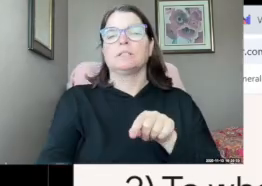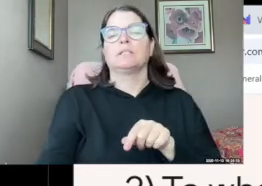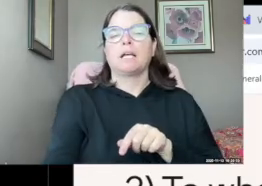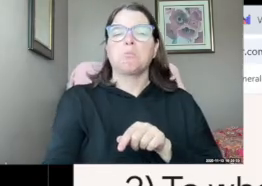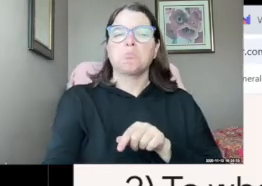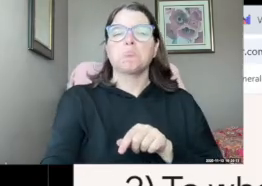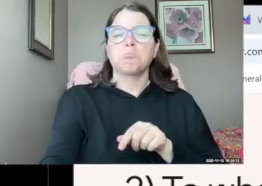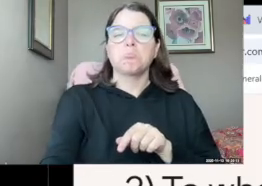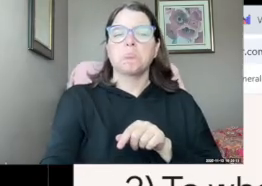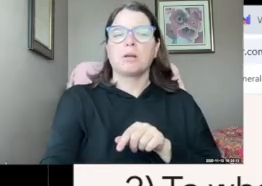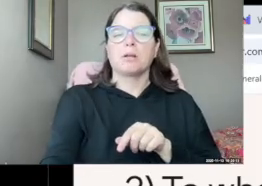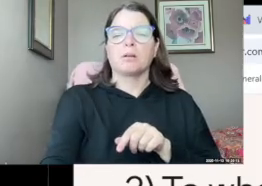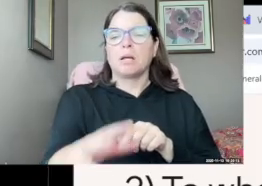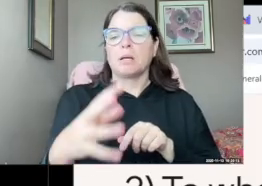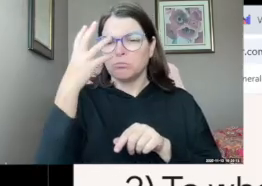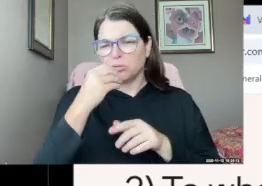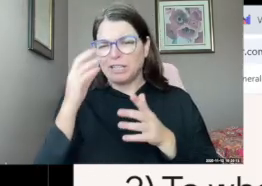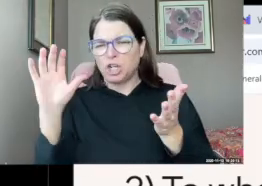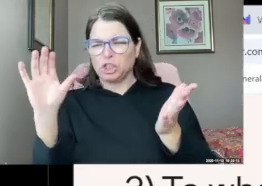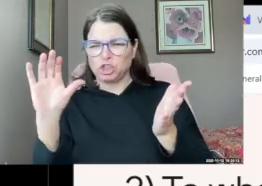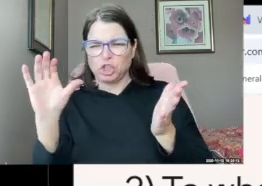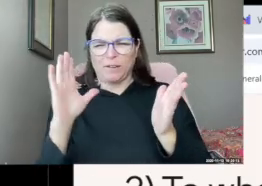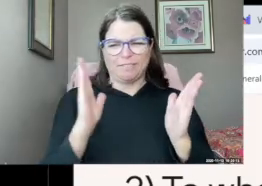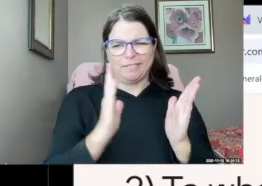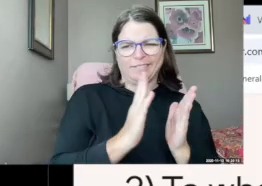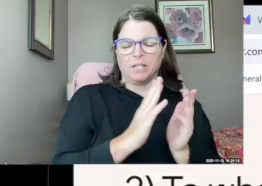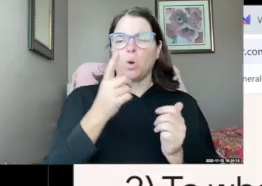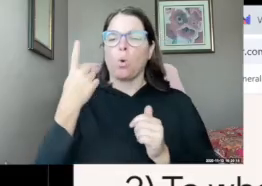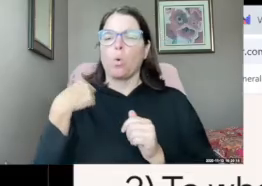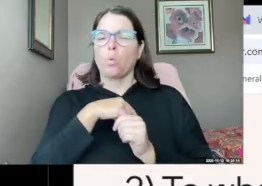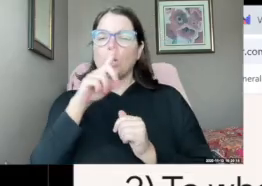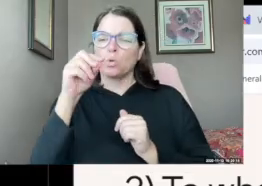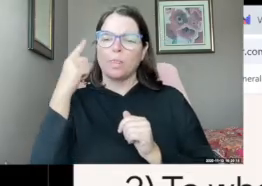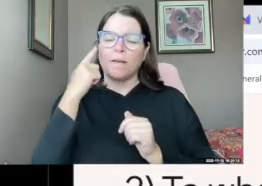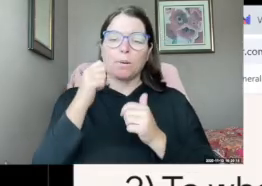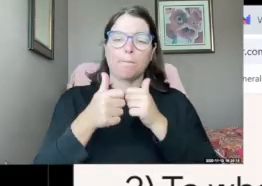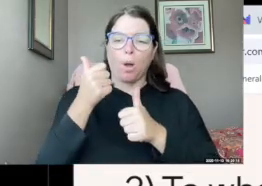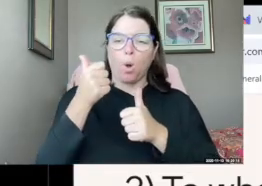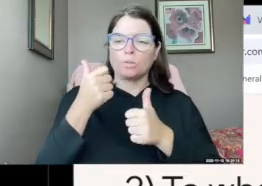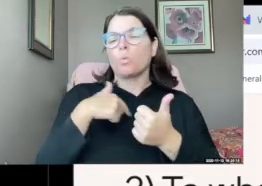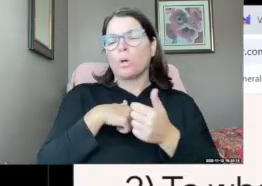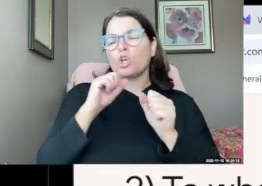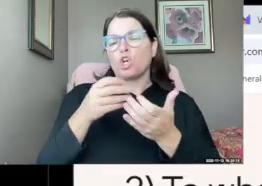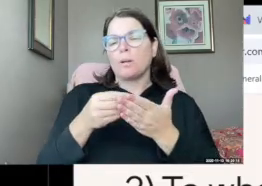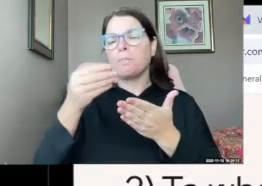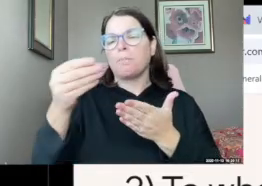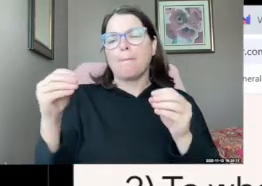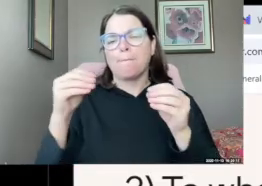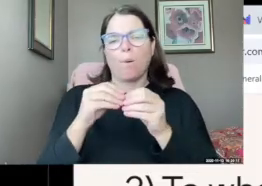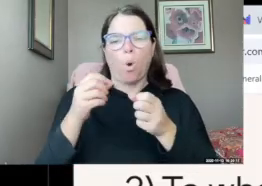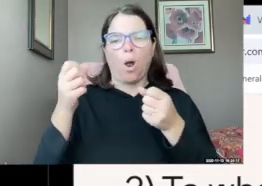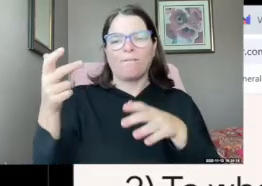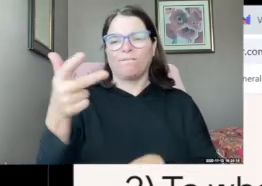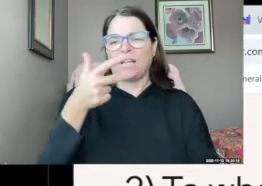on the screen are actually pretty conservative. We do think, like for some of the vehicle purchase incentive programs, for example, we can probably fund